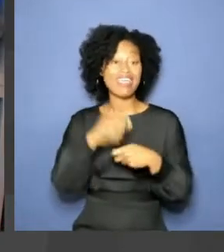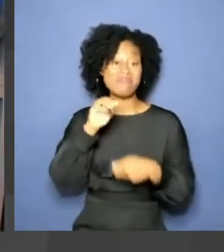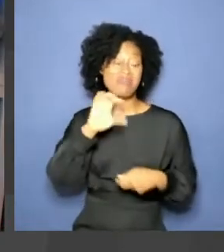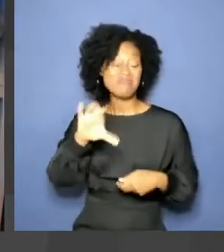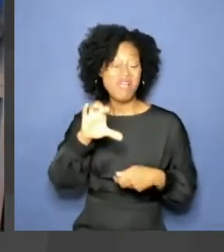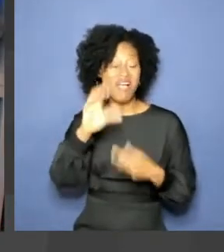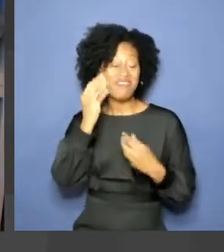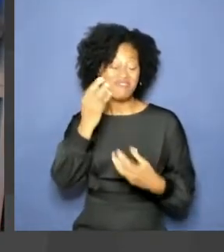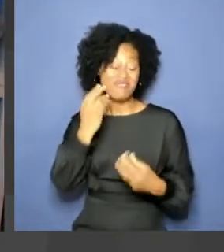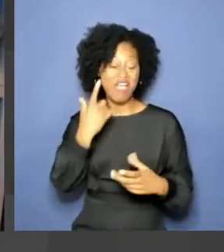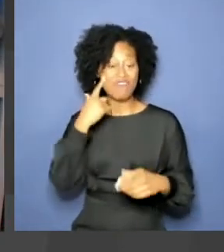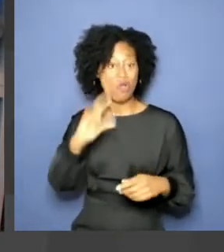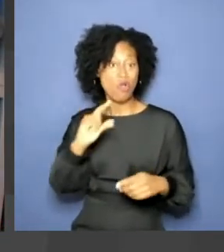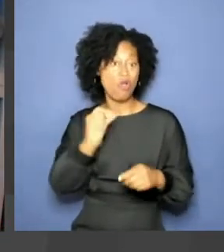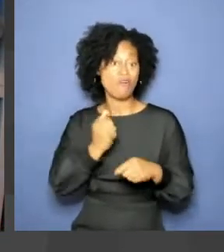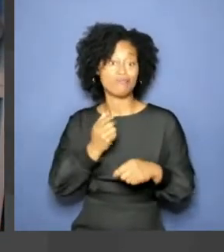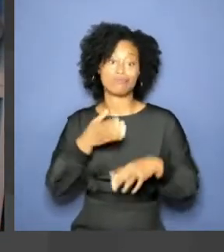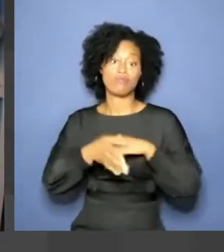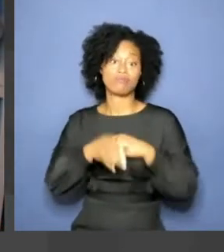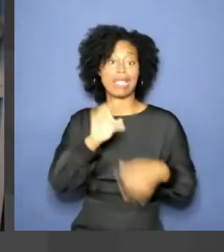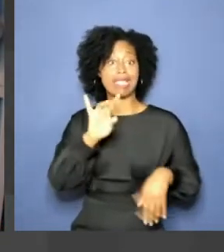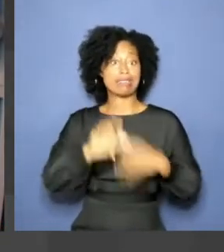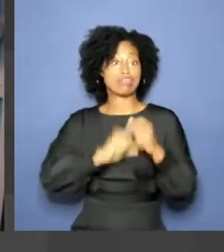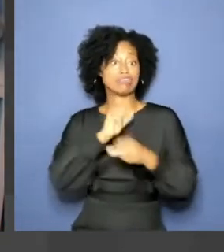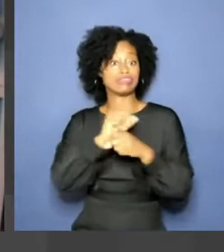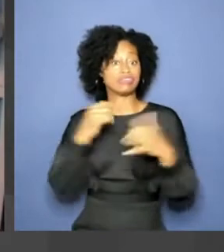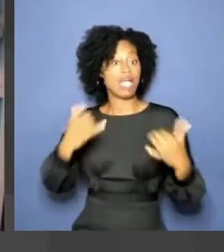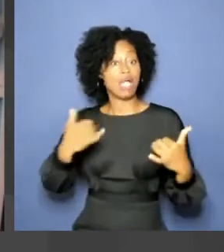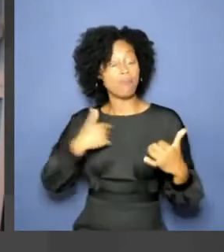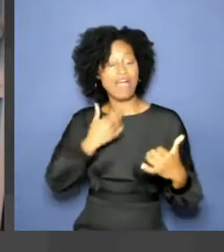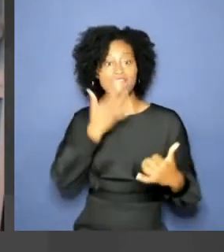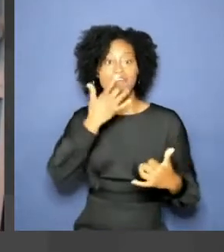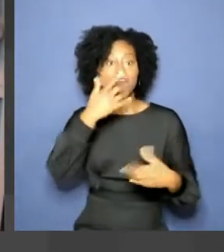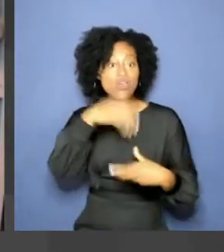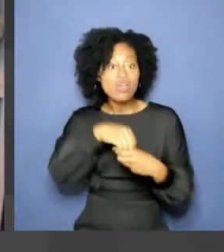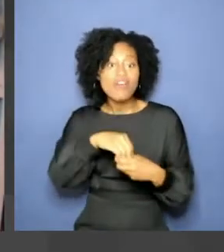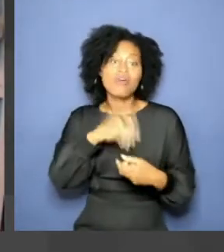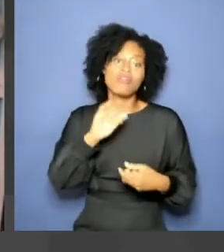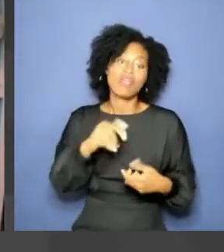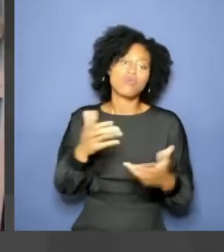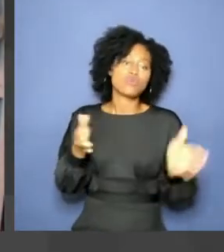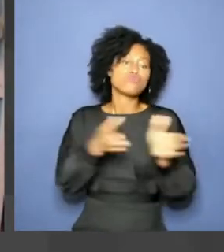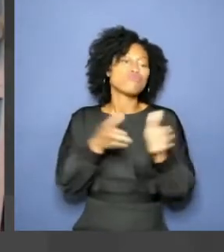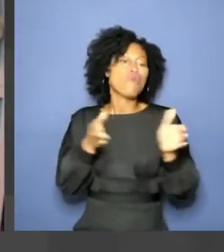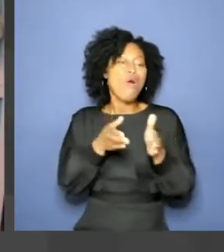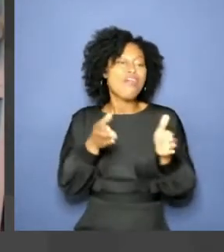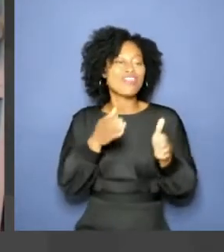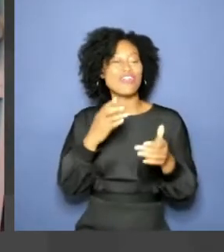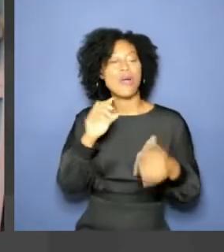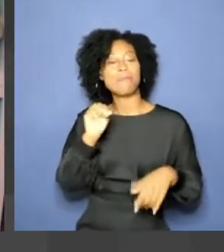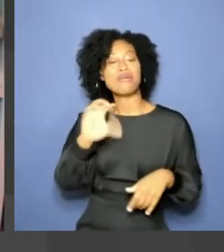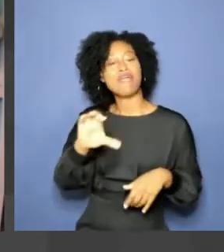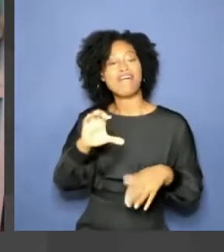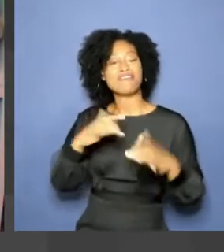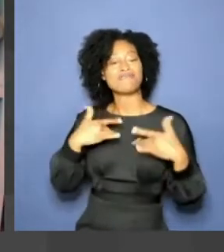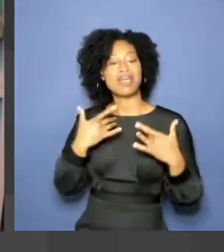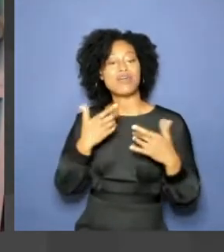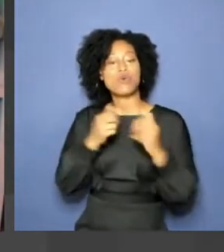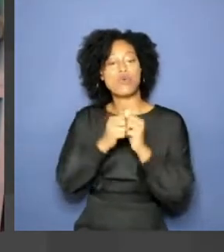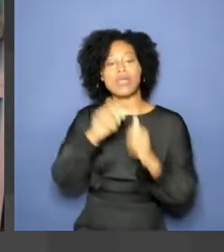now. But my favourite thing that I've ever been part of is a small little Minecraft event that I make with Nox Crew called